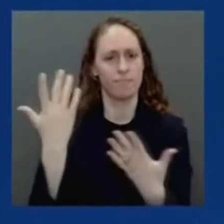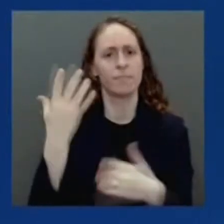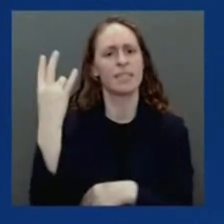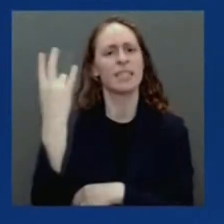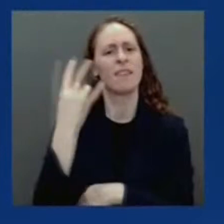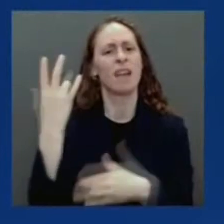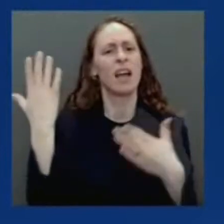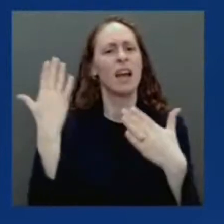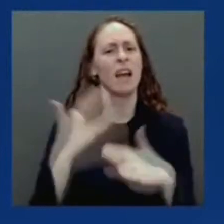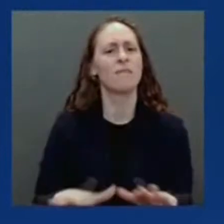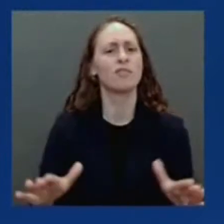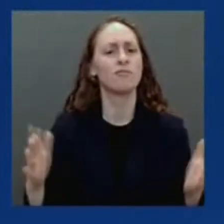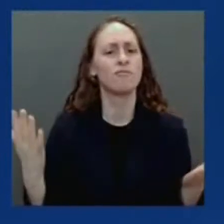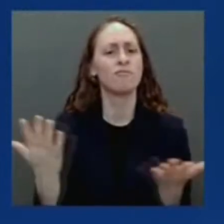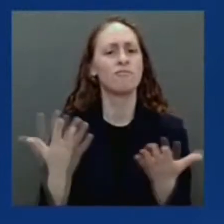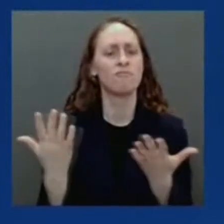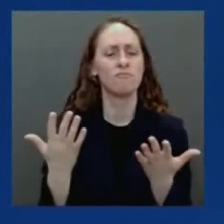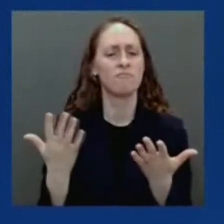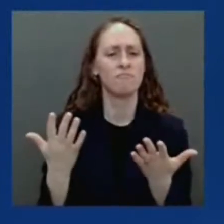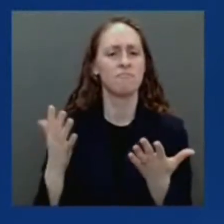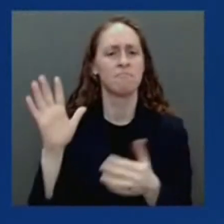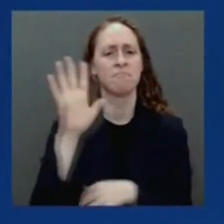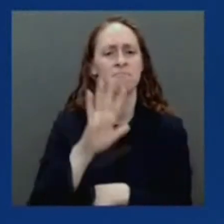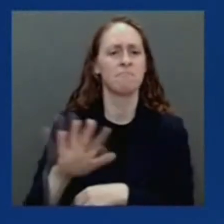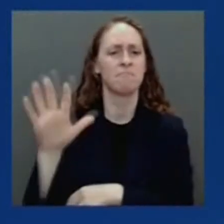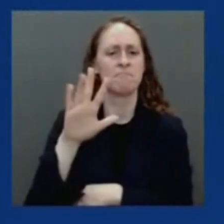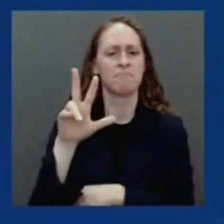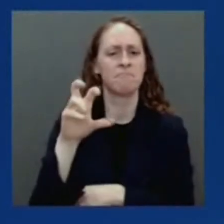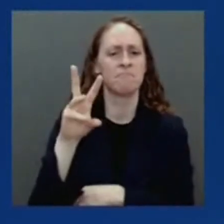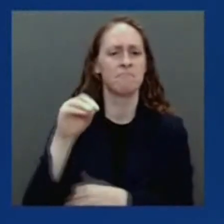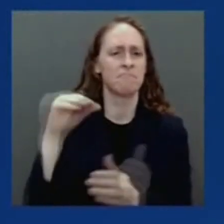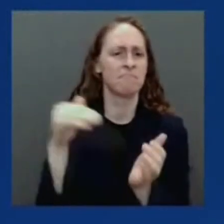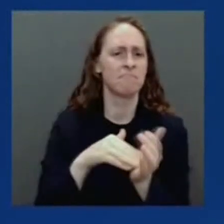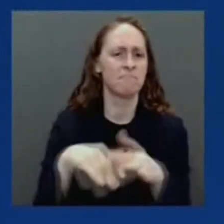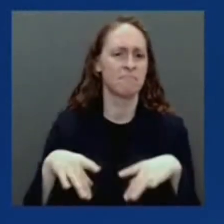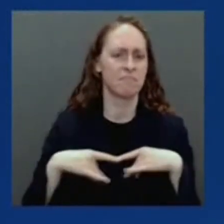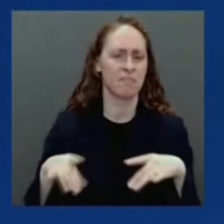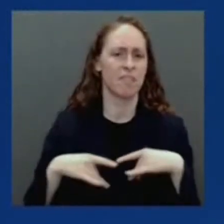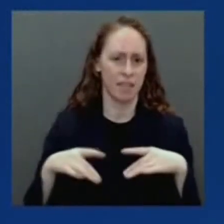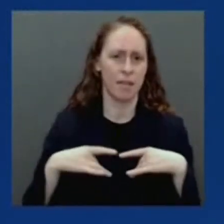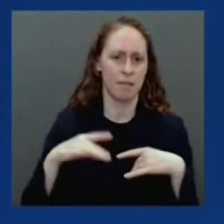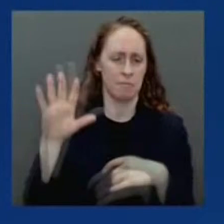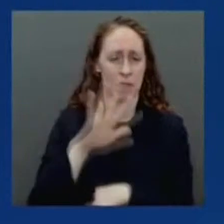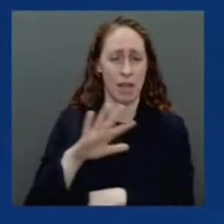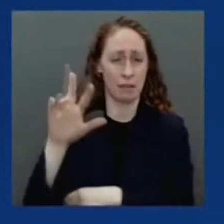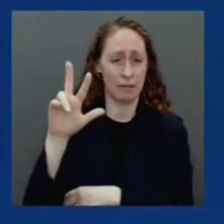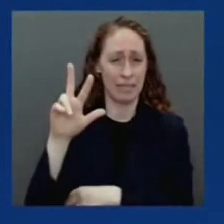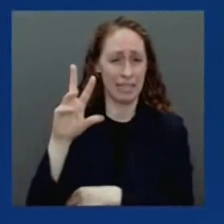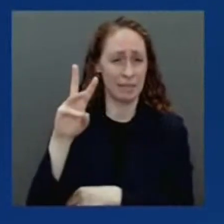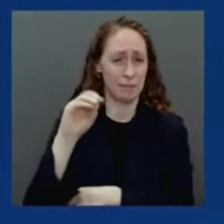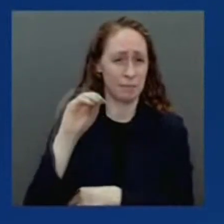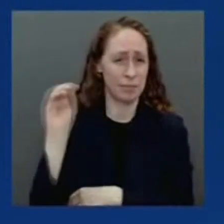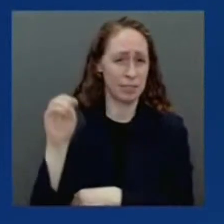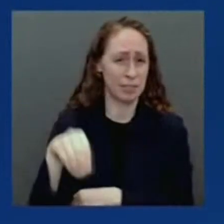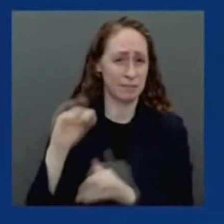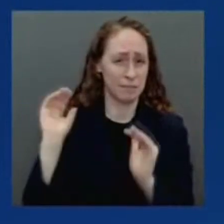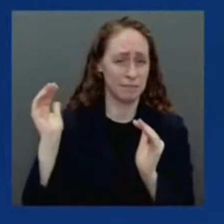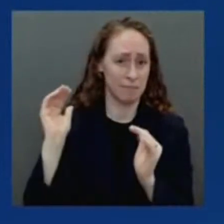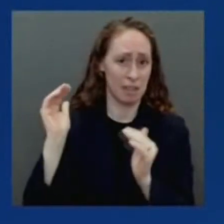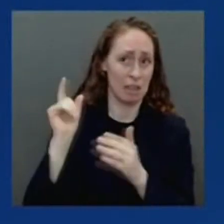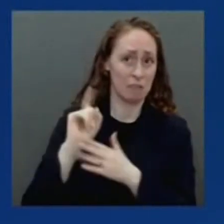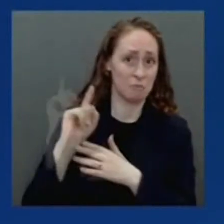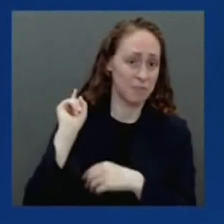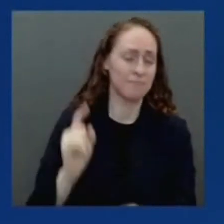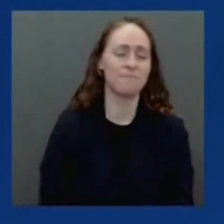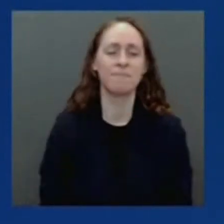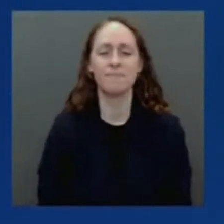446,400 cases per day, a decrease of about 36% over the previous week. The 7-day average of hospital admissions is